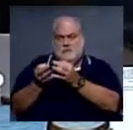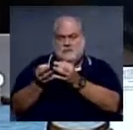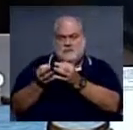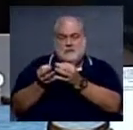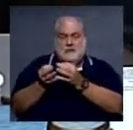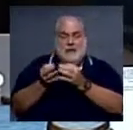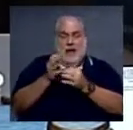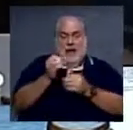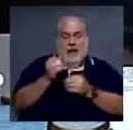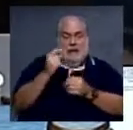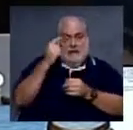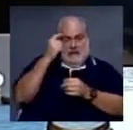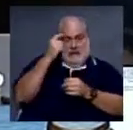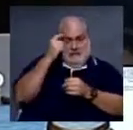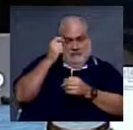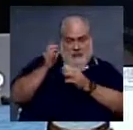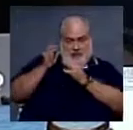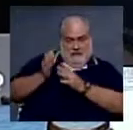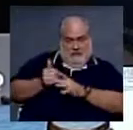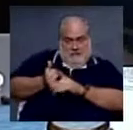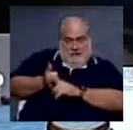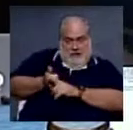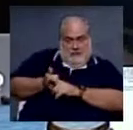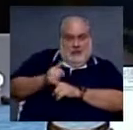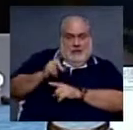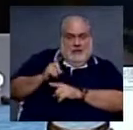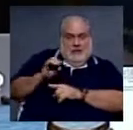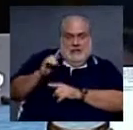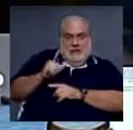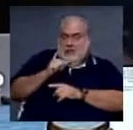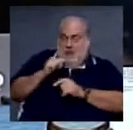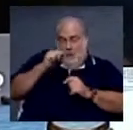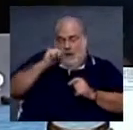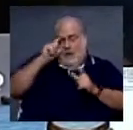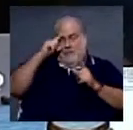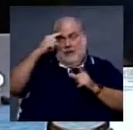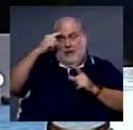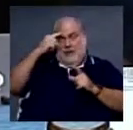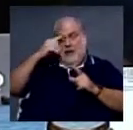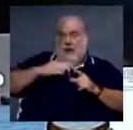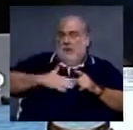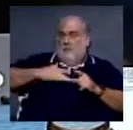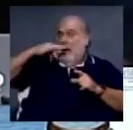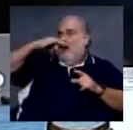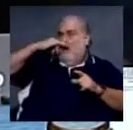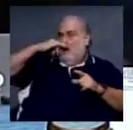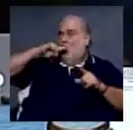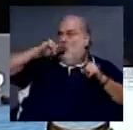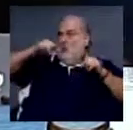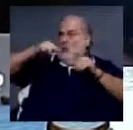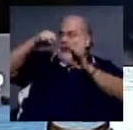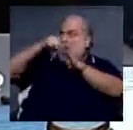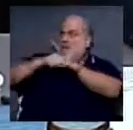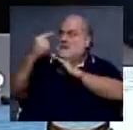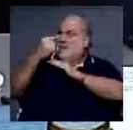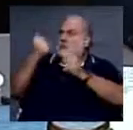of these suspects who I'm sure didn't wake up that morning thinking that their relatives are going to go out there and kill somebody.